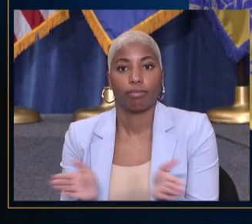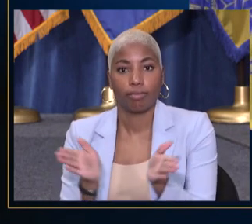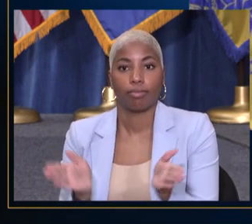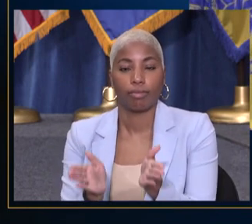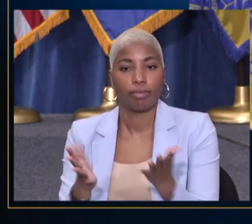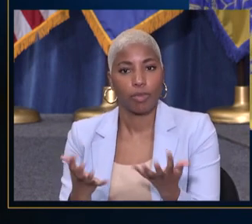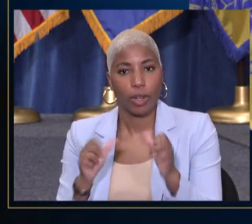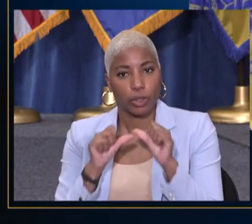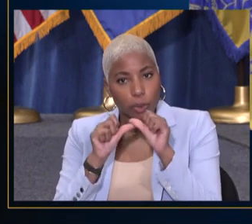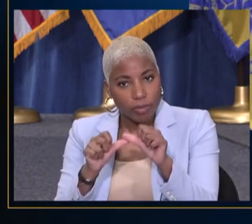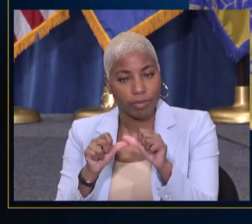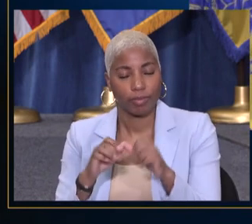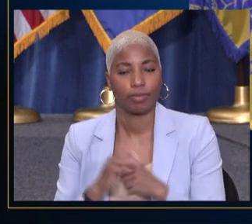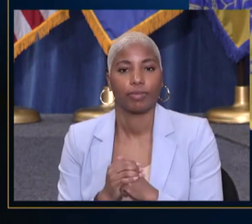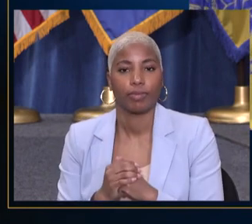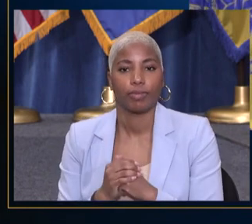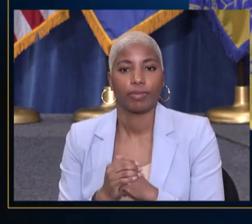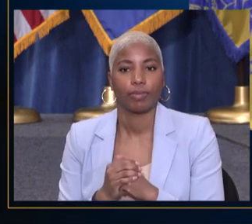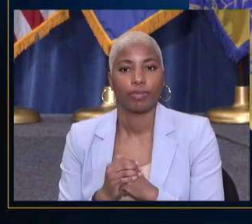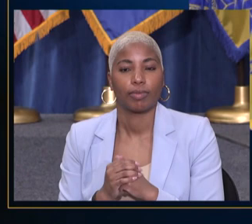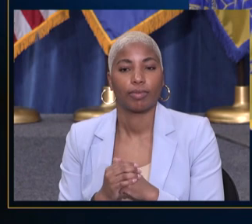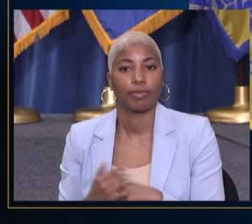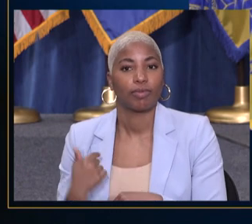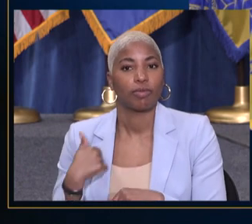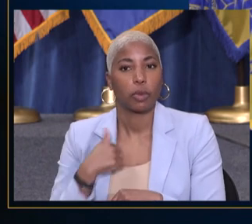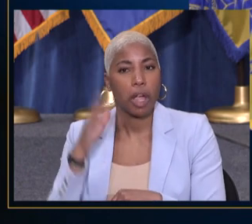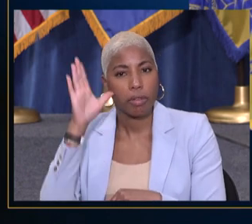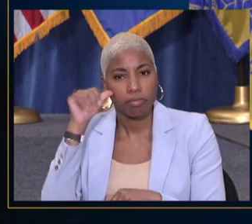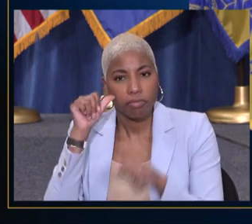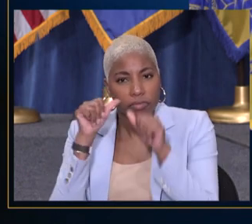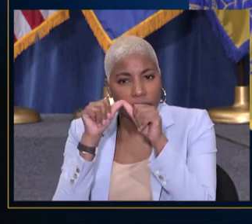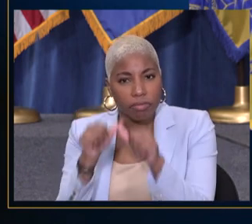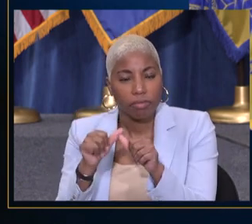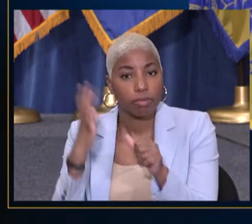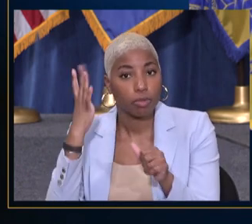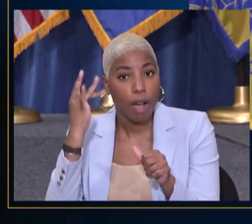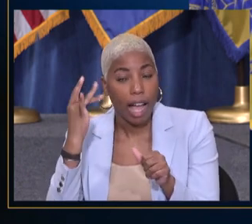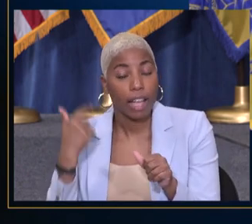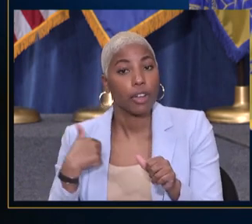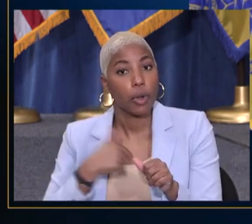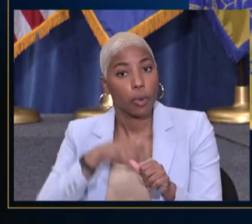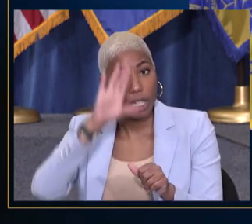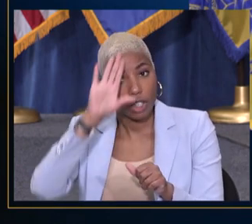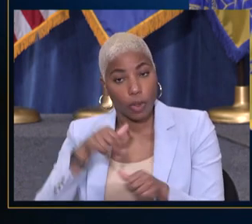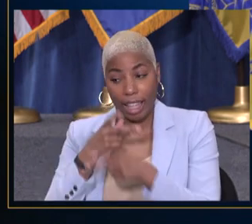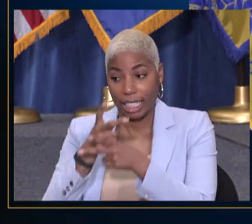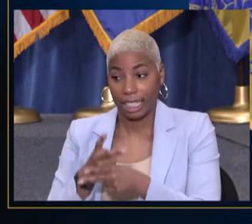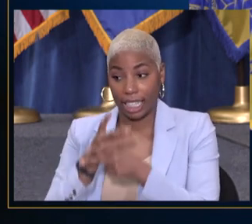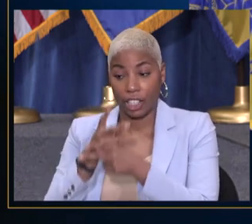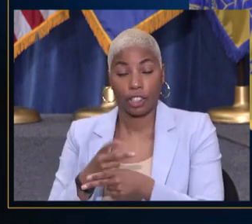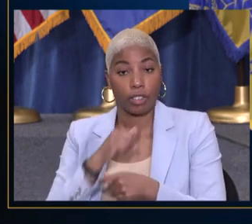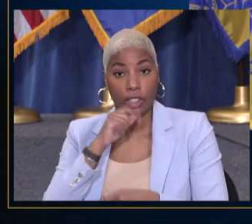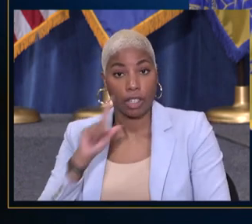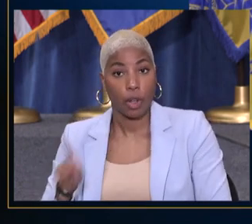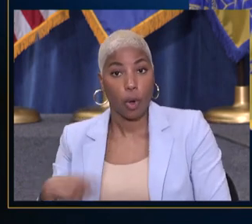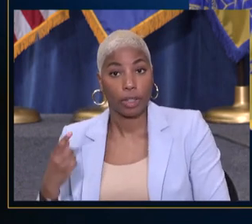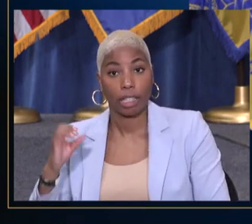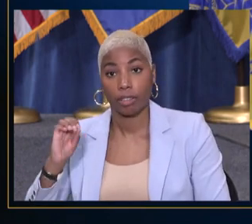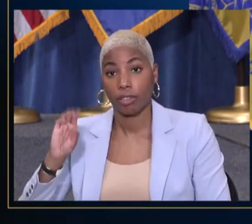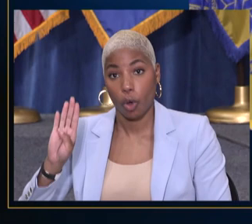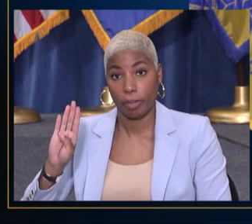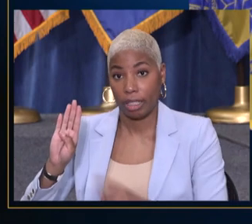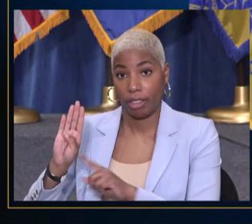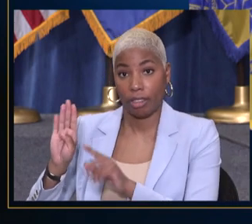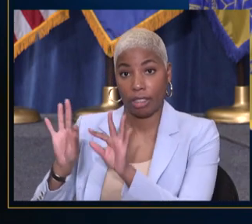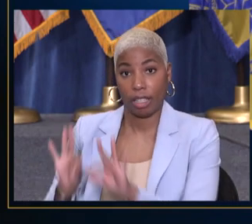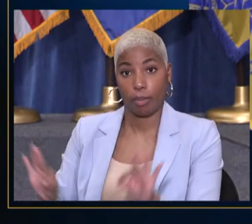envelope. We're pushing the envelope because we know that in getting that care, it's not just the OB that's important,